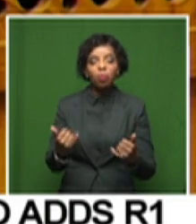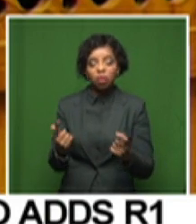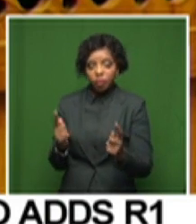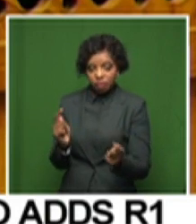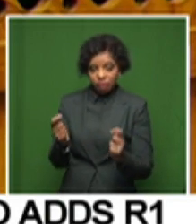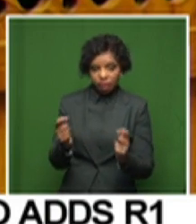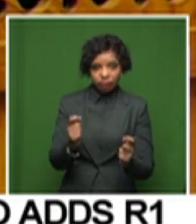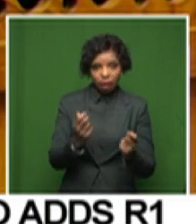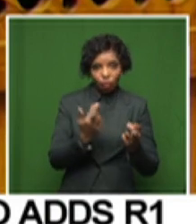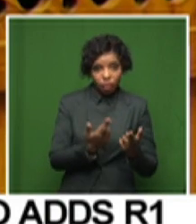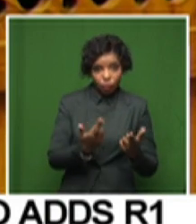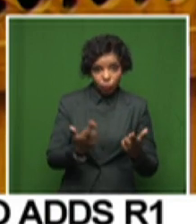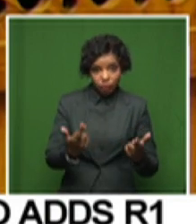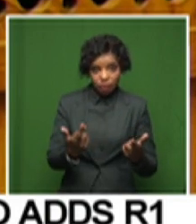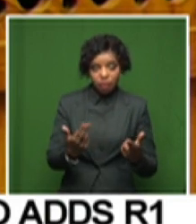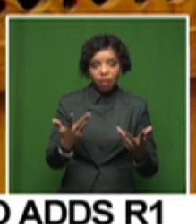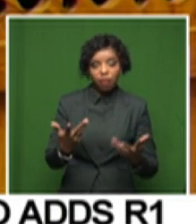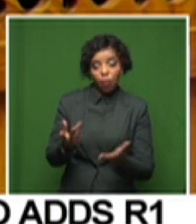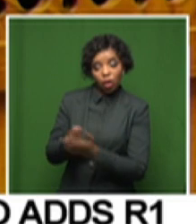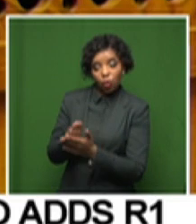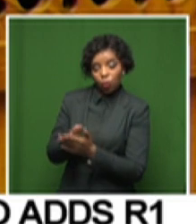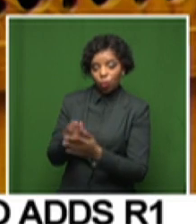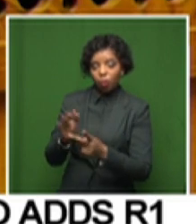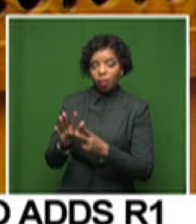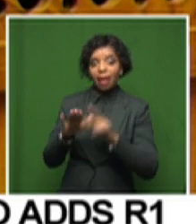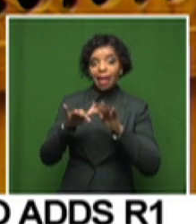to economic and social development," unquote.